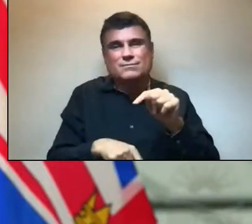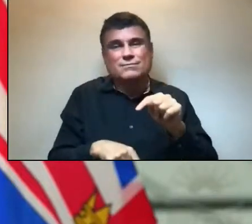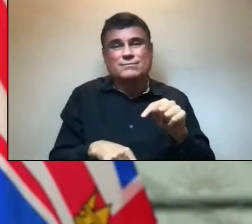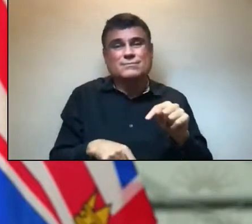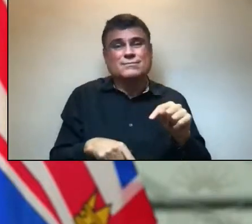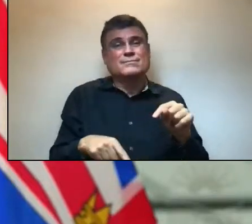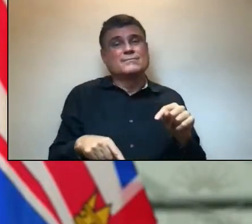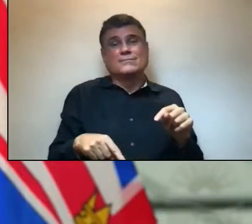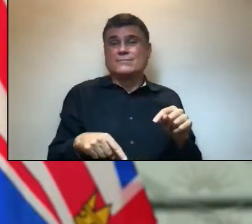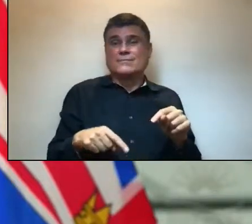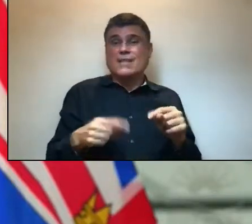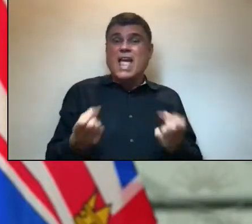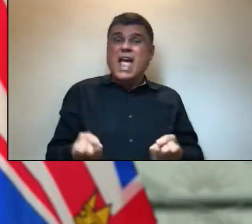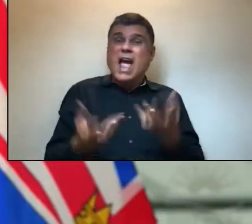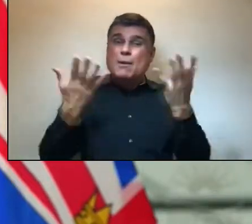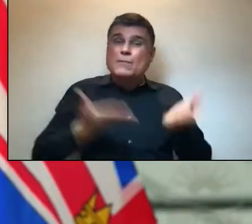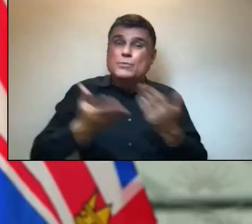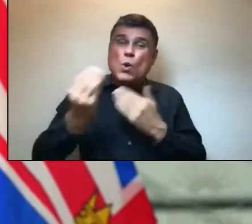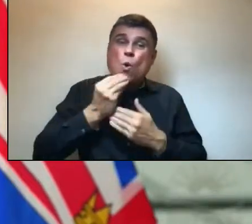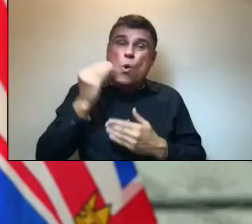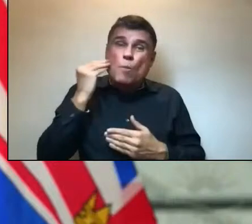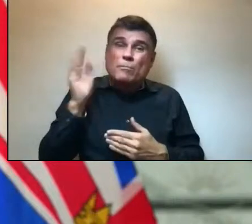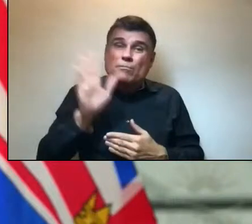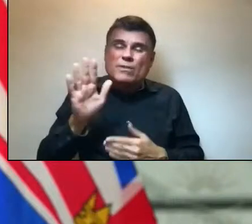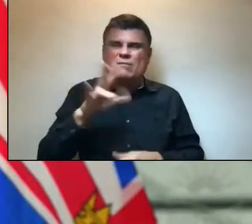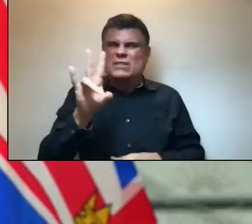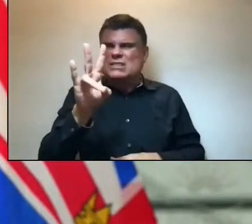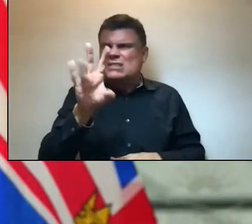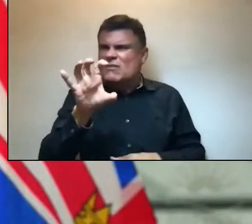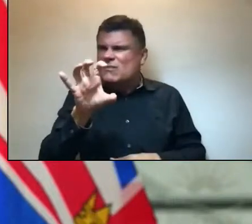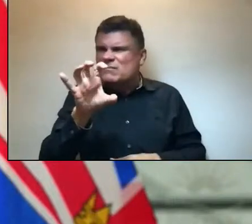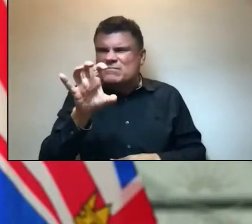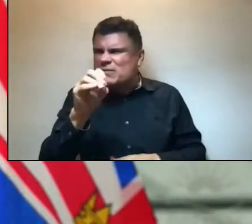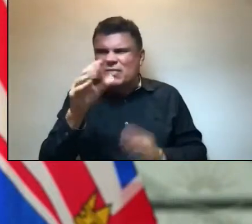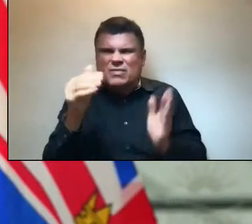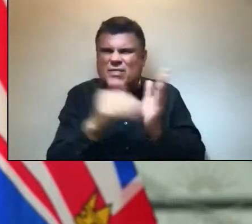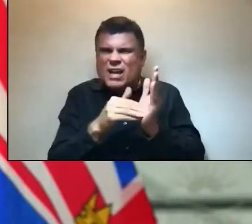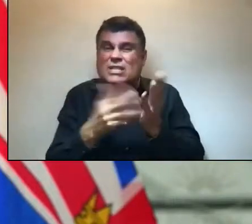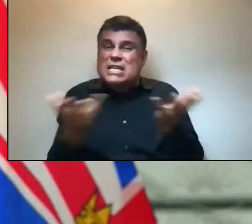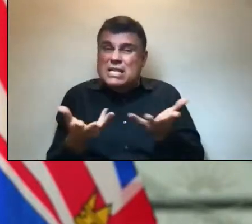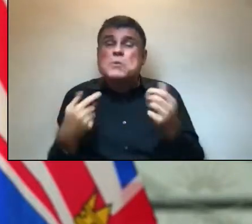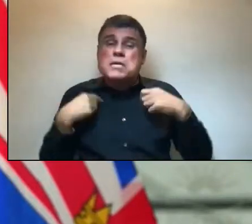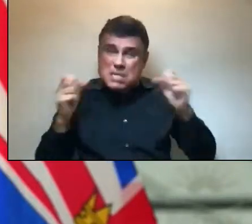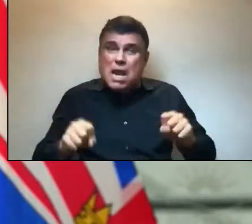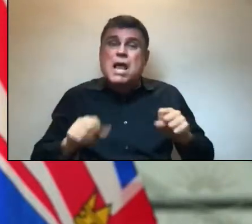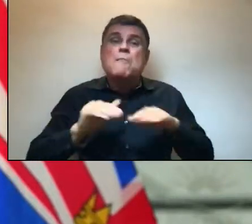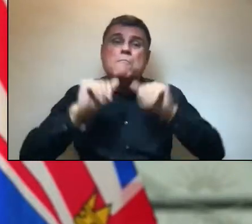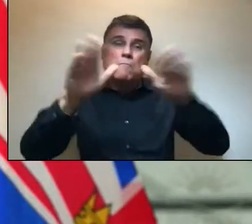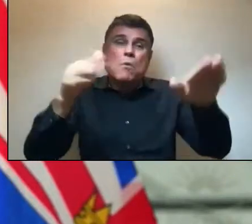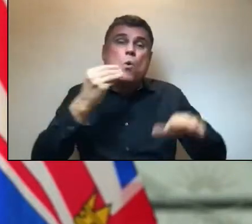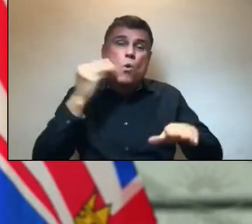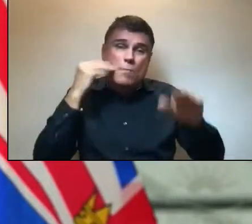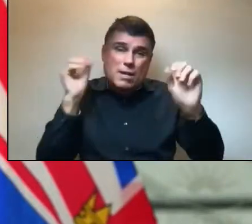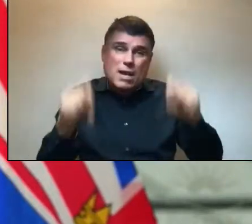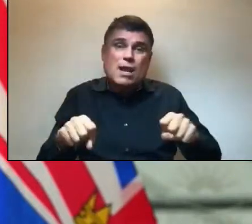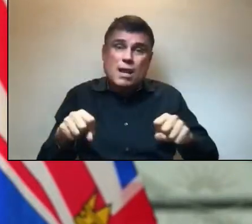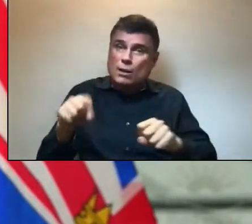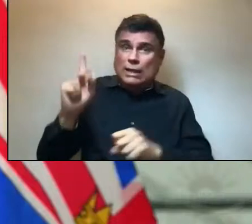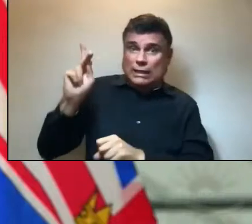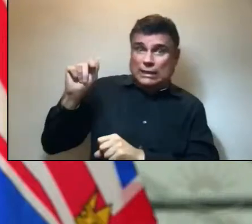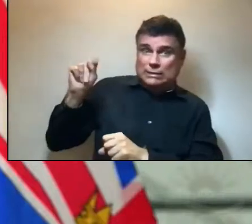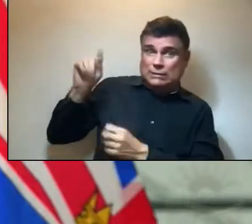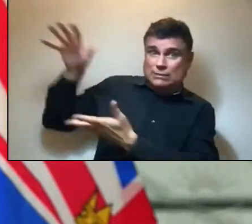700 and some thousand that could be broken down from the kits that they arrive in, which comes